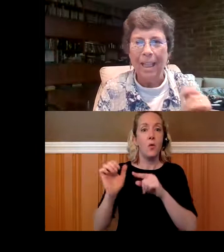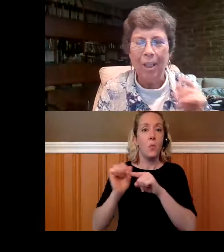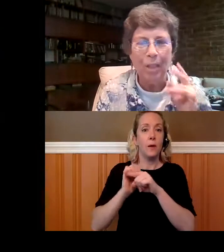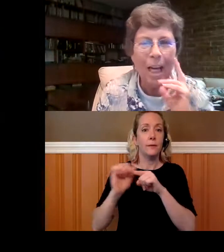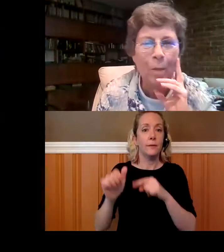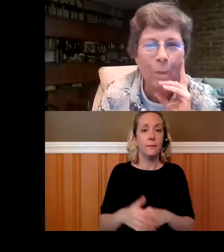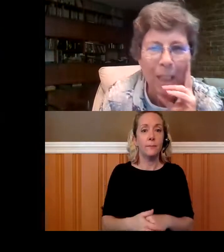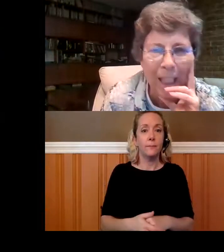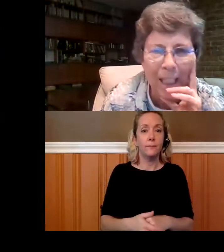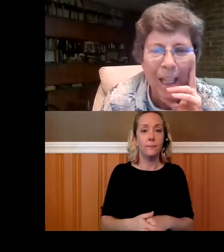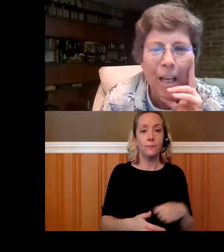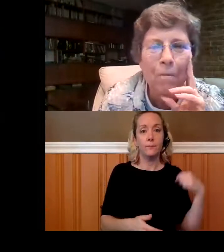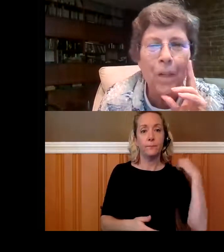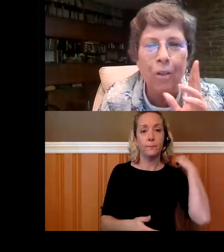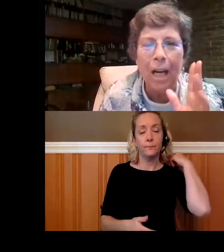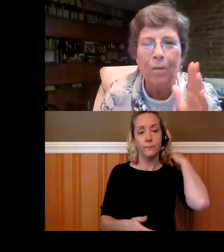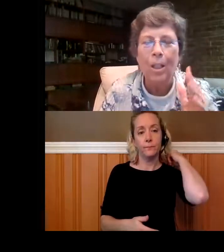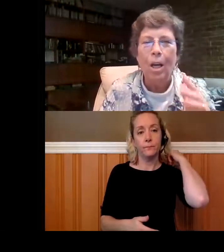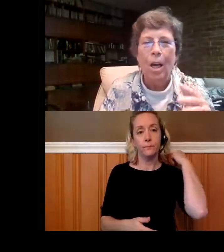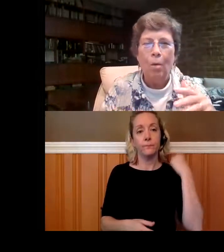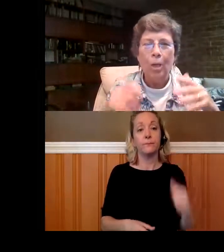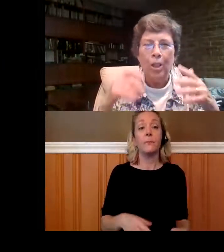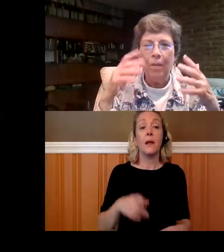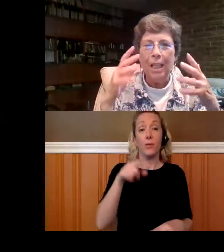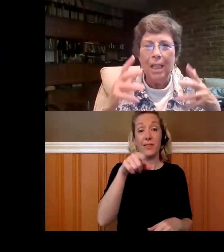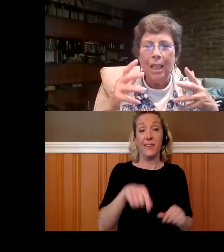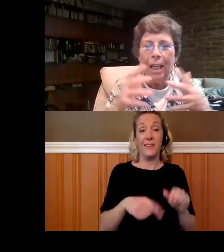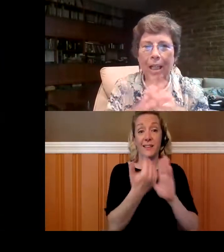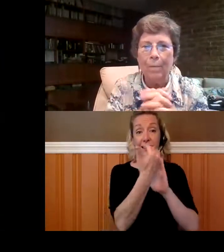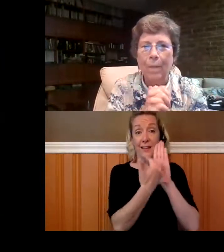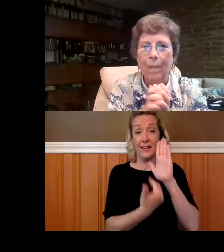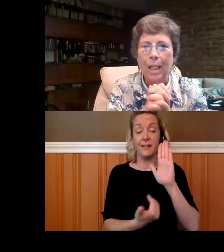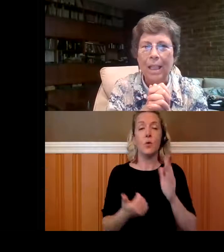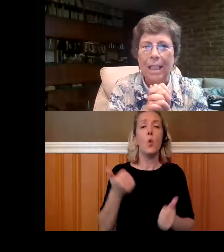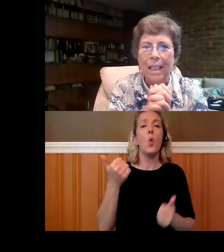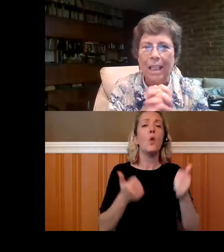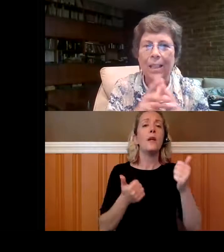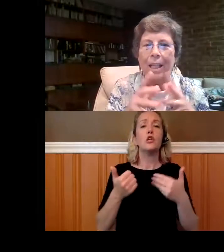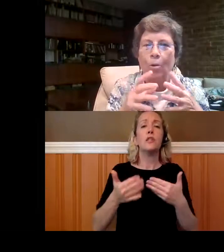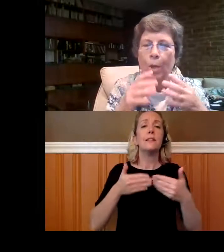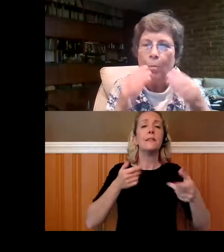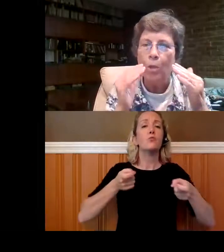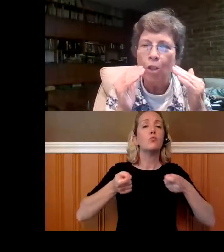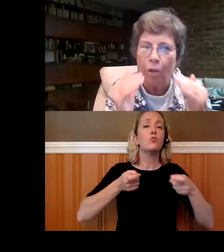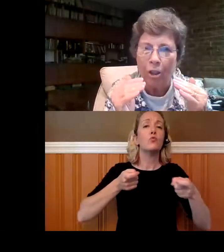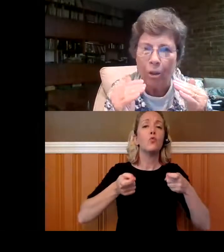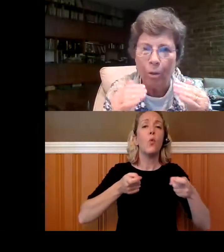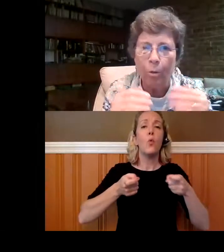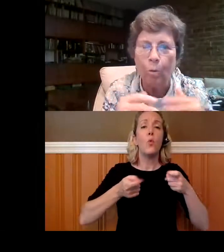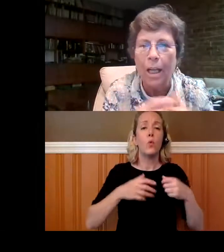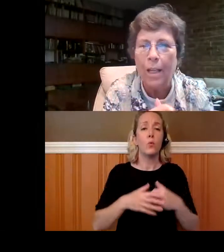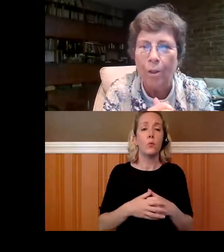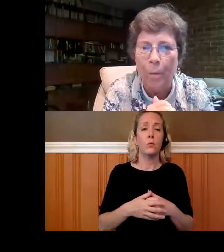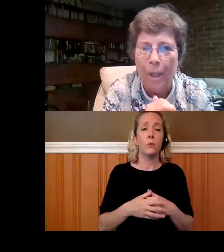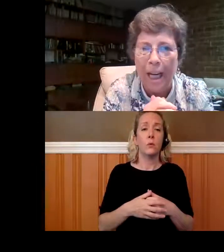out which of these is maybe the easiest or the most structured, or where the communication partners are willing